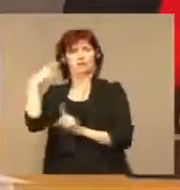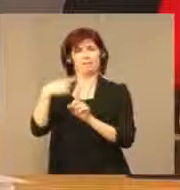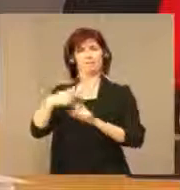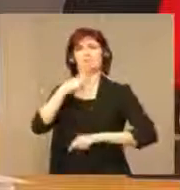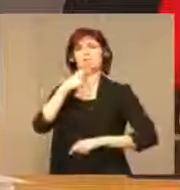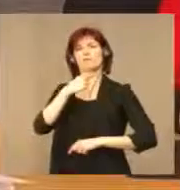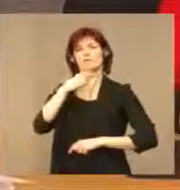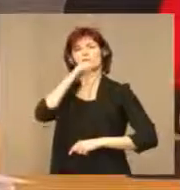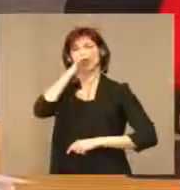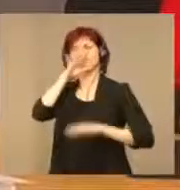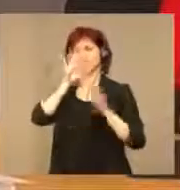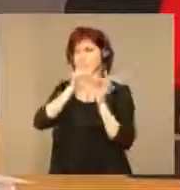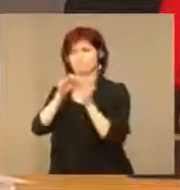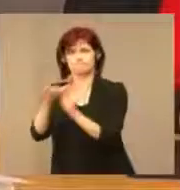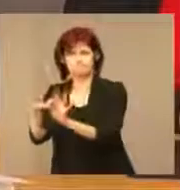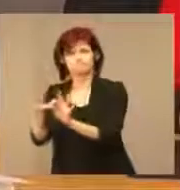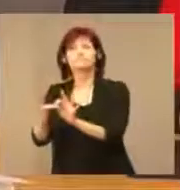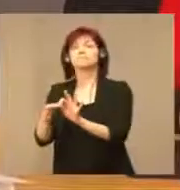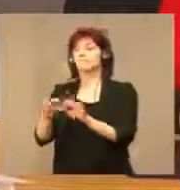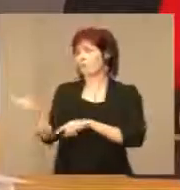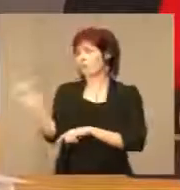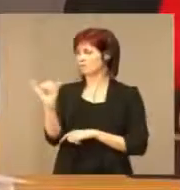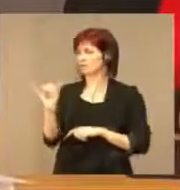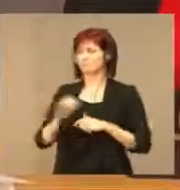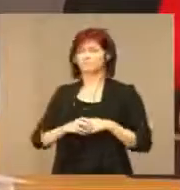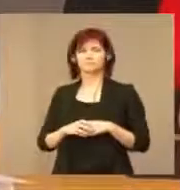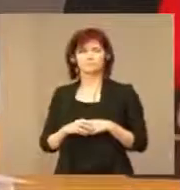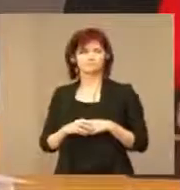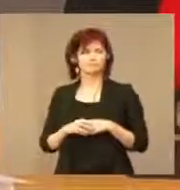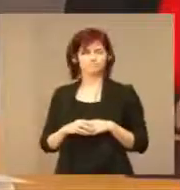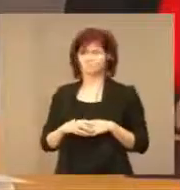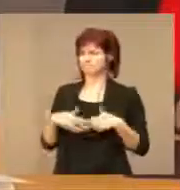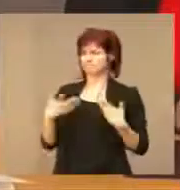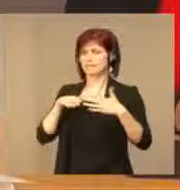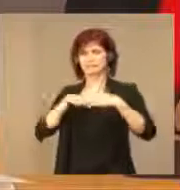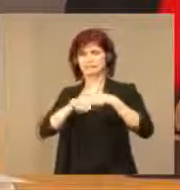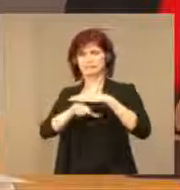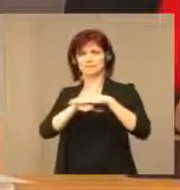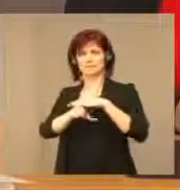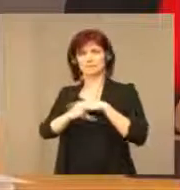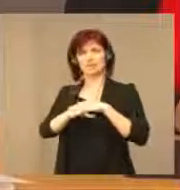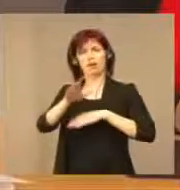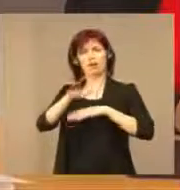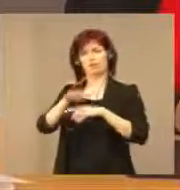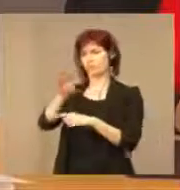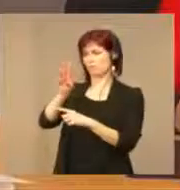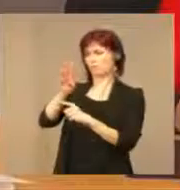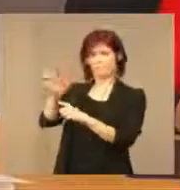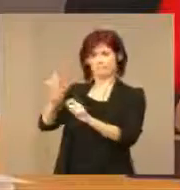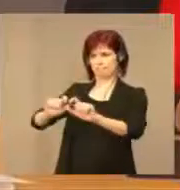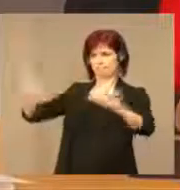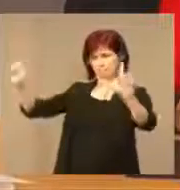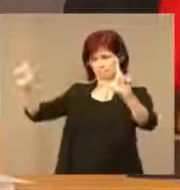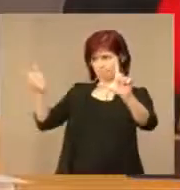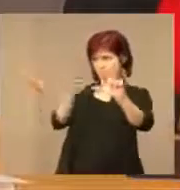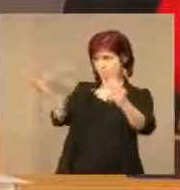French. And we also have accessibility on the website. So I think